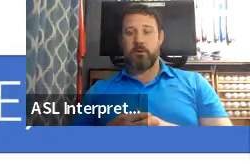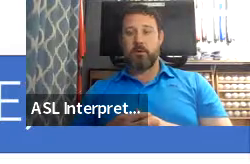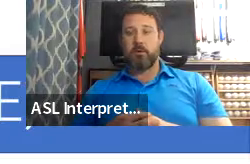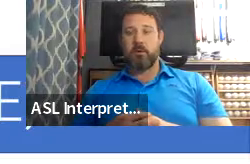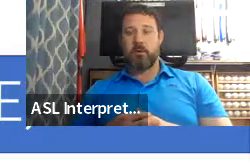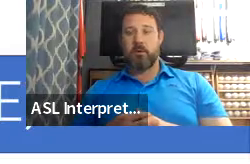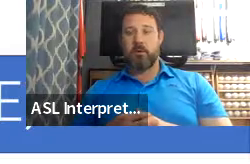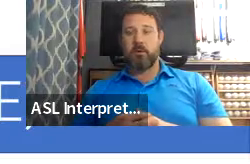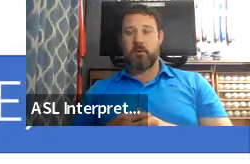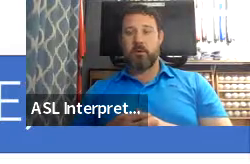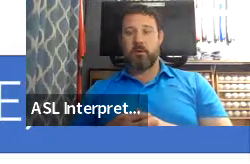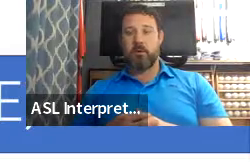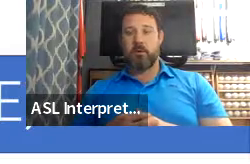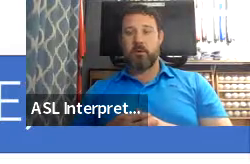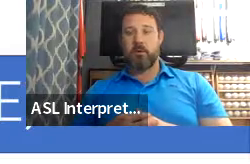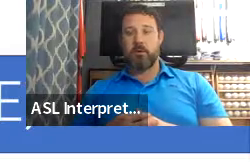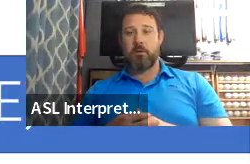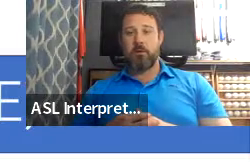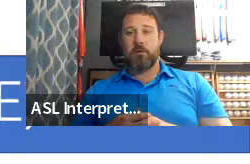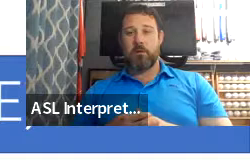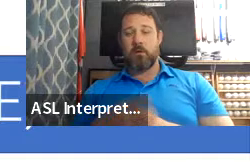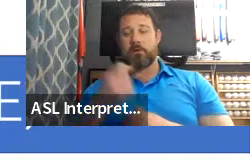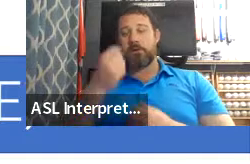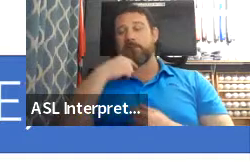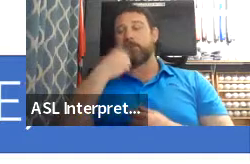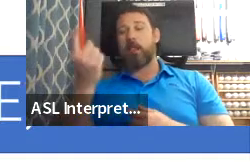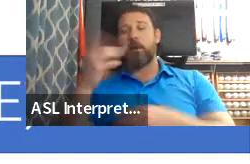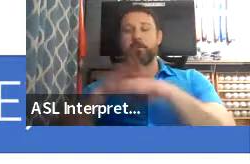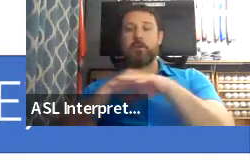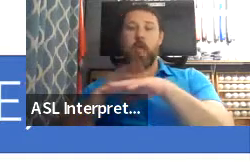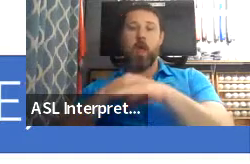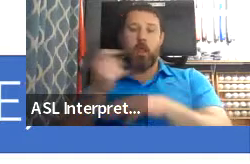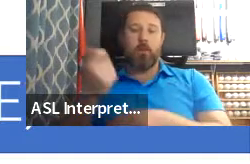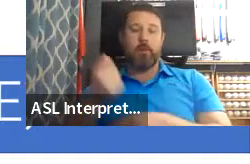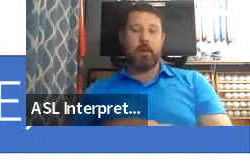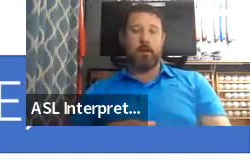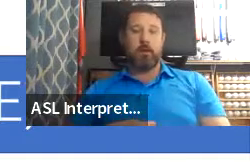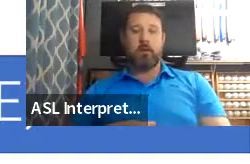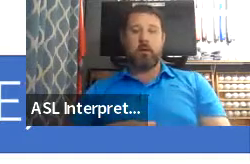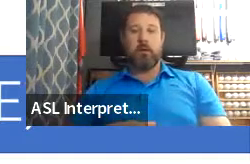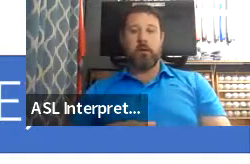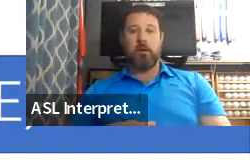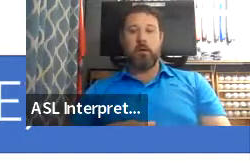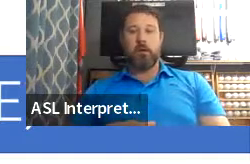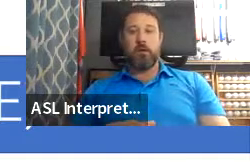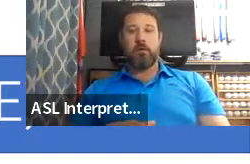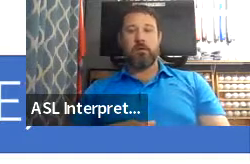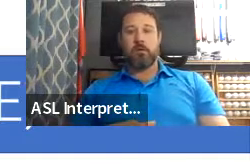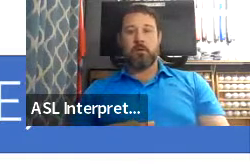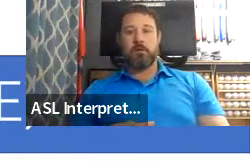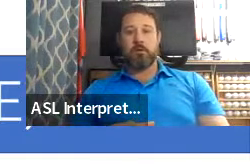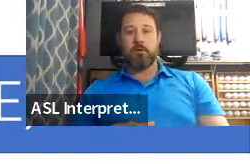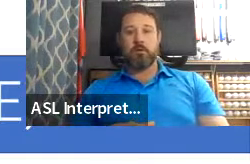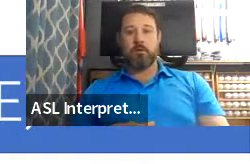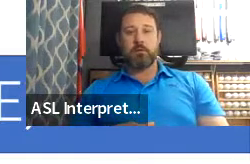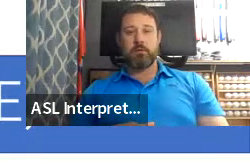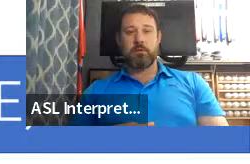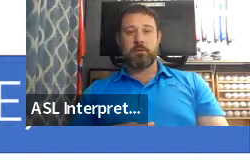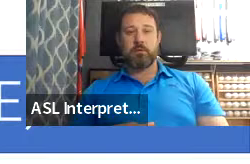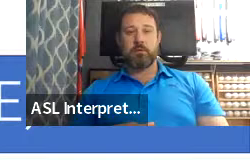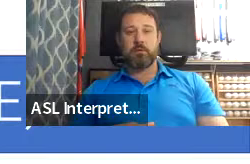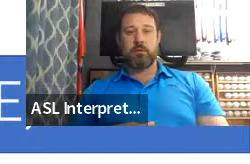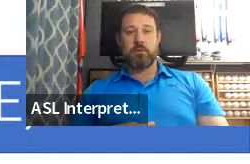and I know you're feeling rushed because you got a lot to get out there. So just slow down just a little bit. Thanks. Yeah, so during the public